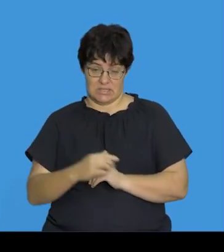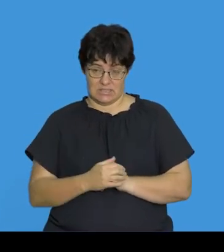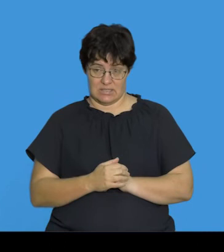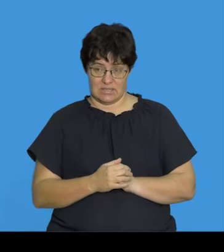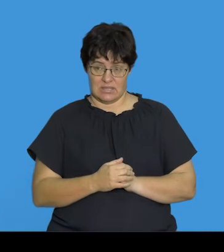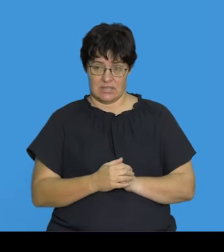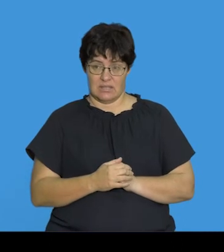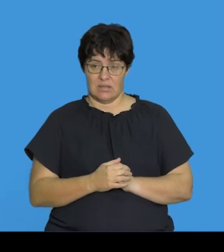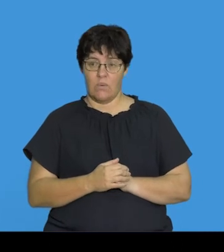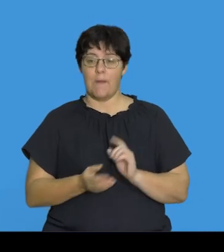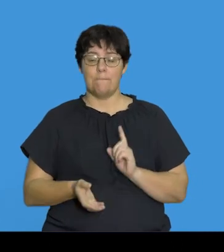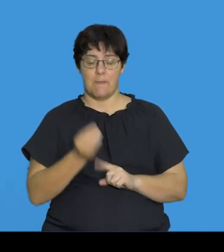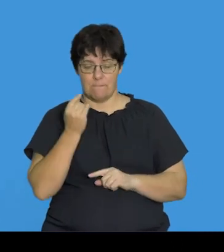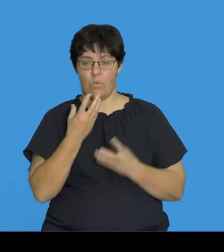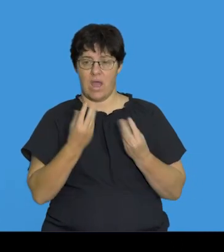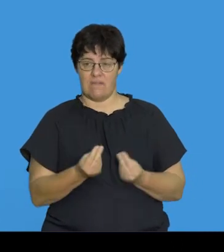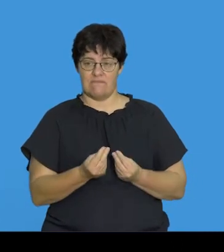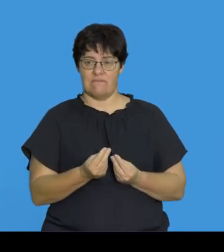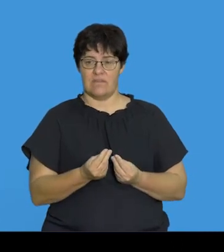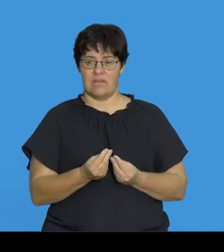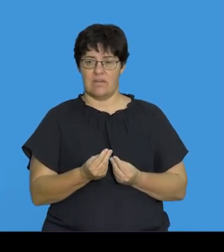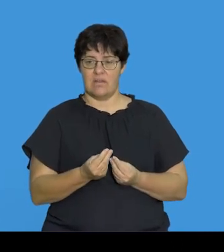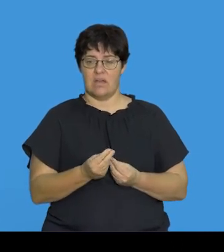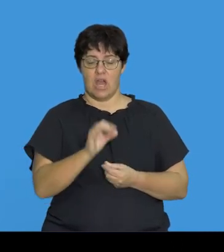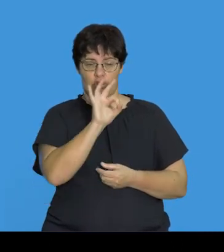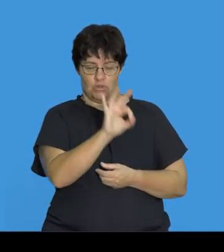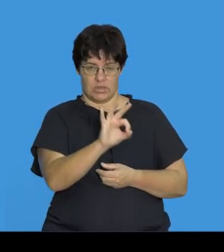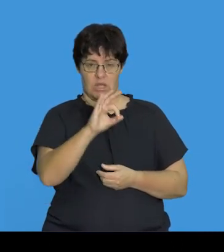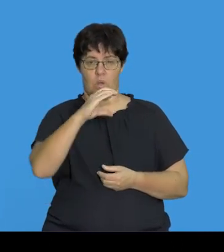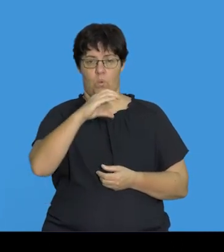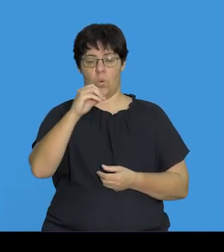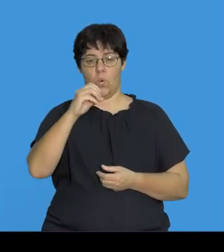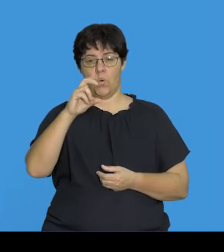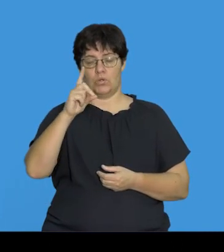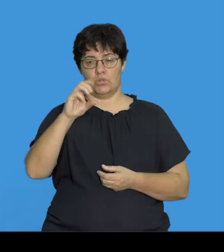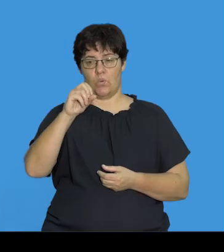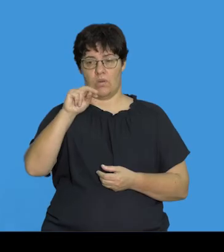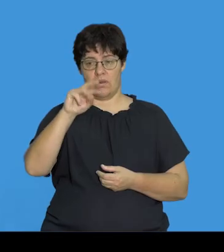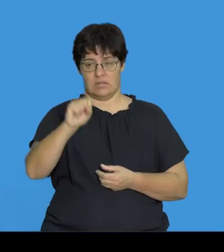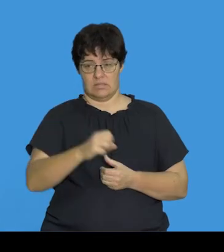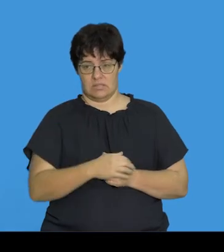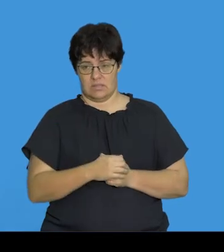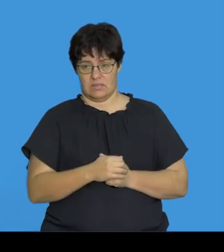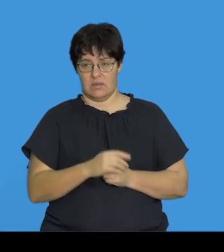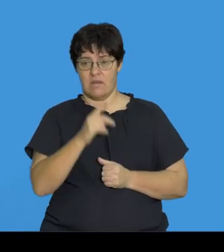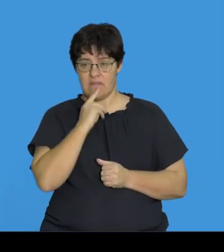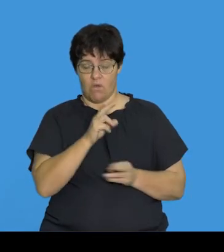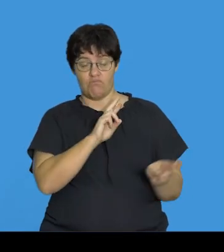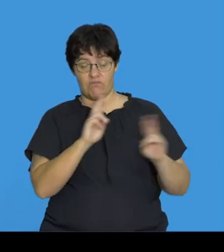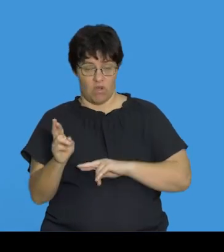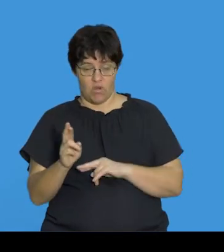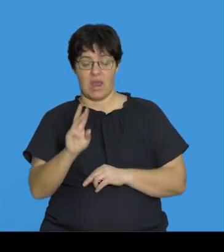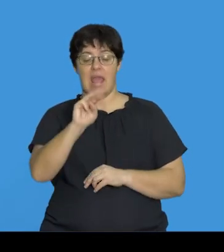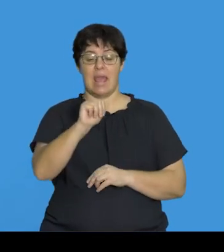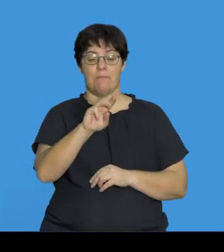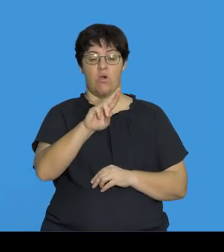with guanine. So what we've picked up is that we've got a set of 3 codons. And these are the codons that we now refer